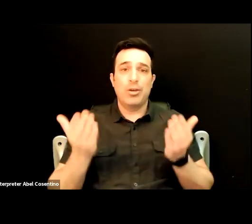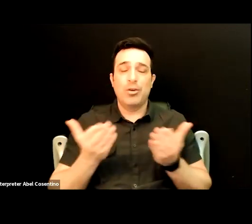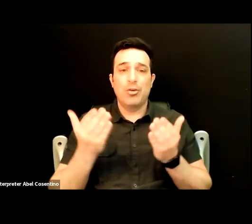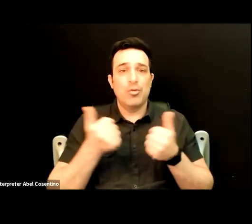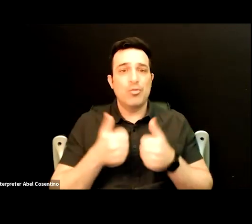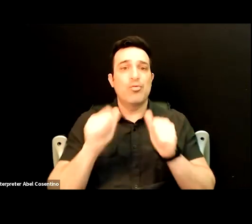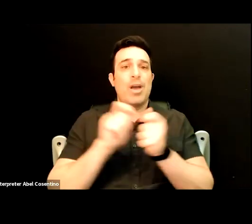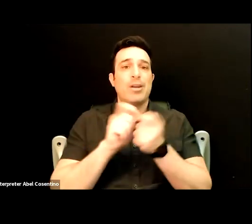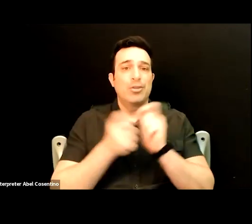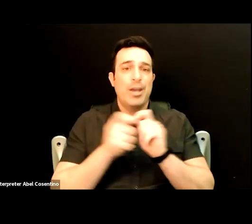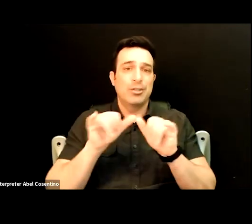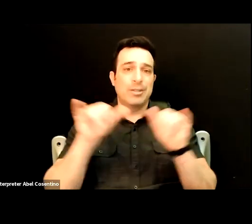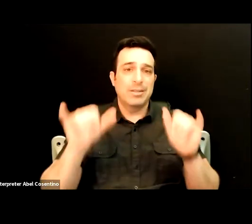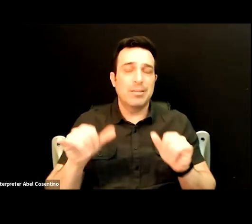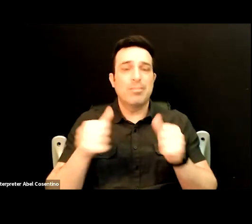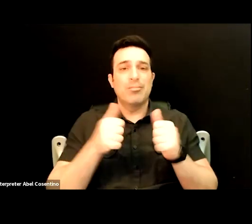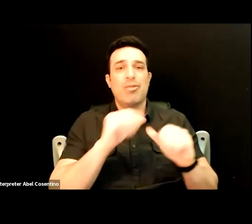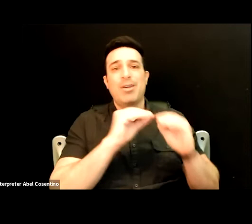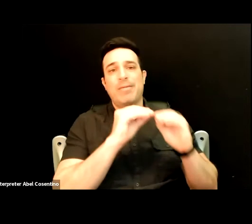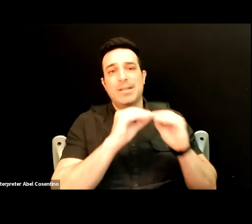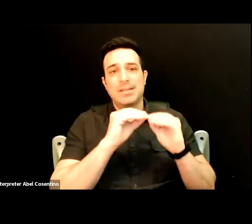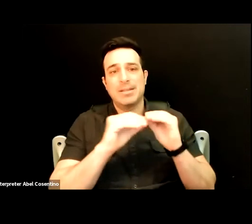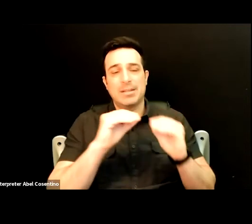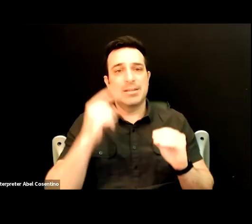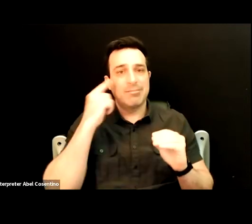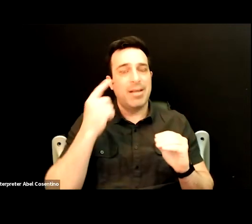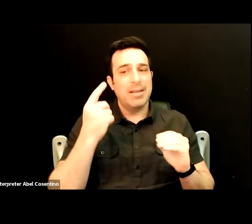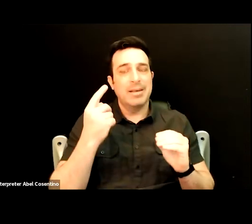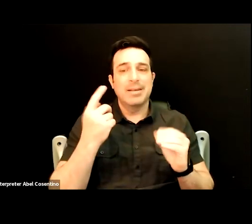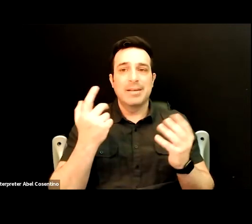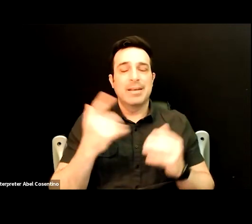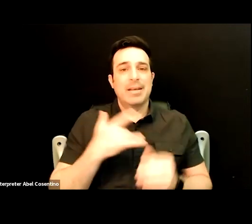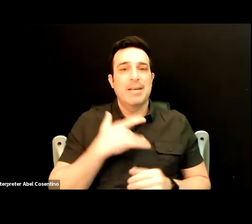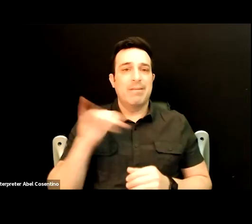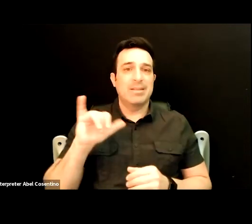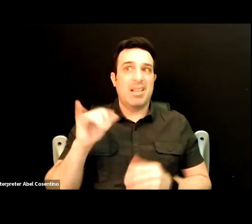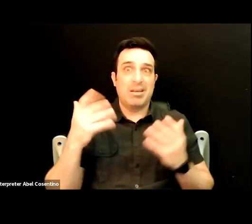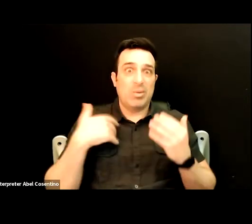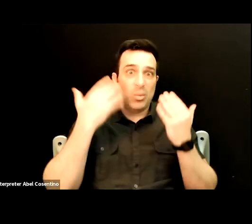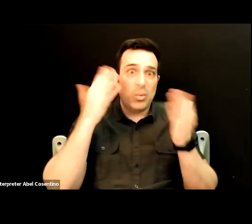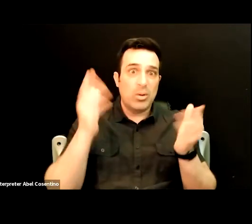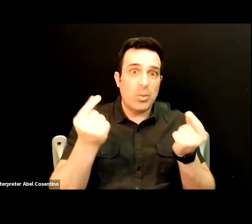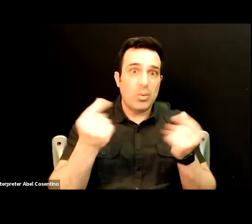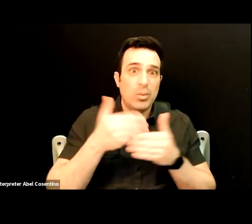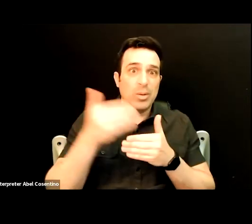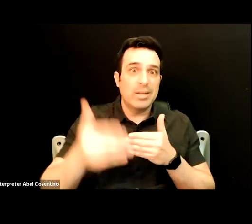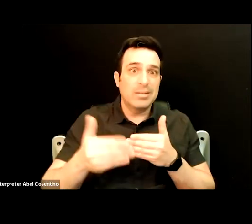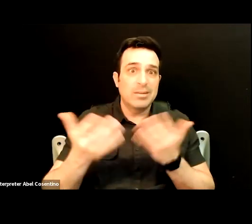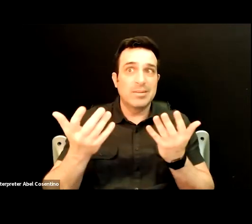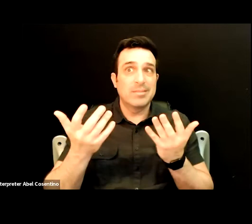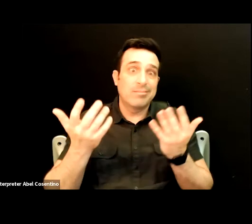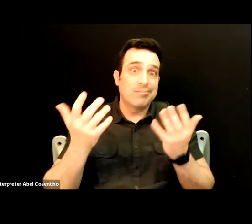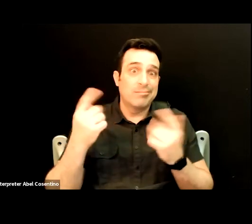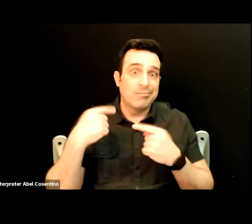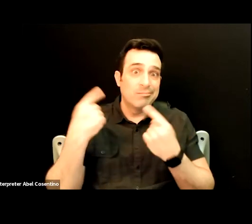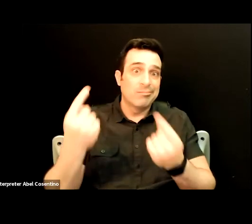try to change this system, to try to fix it. And I think it feels sometimes like, well, we don't know what to do next. I guess we'll do the same thing we've been